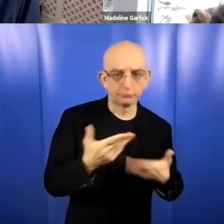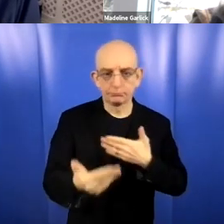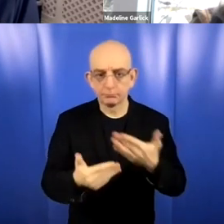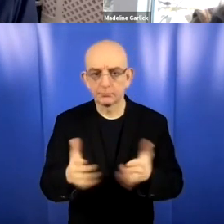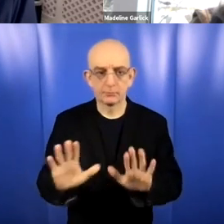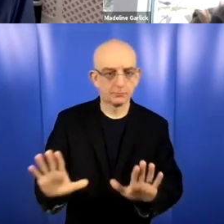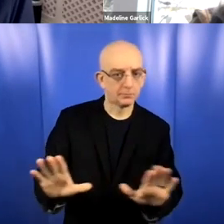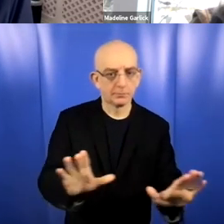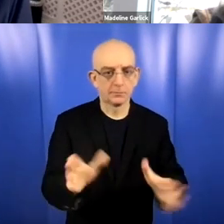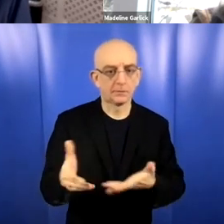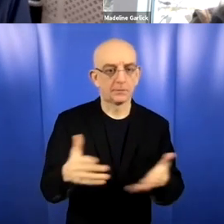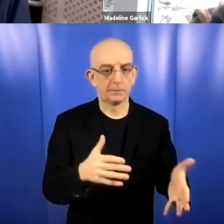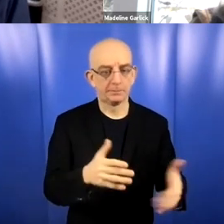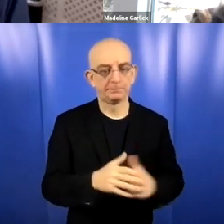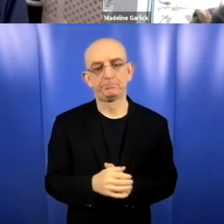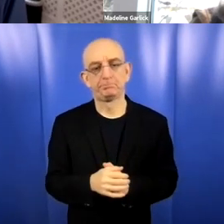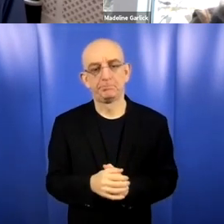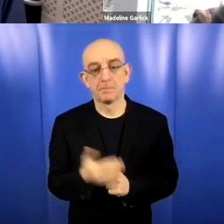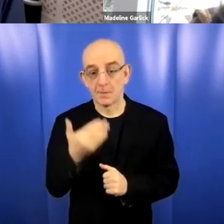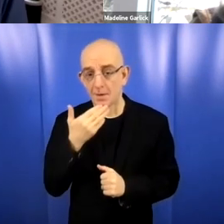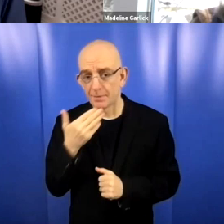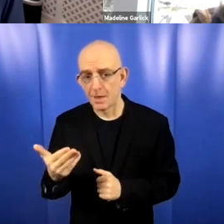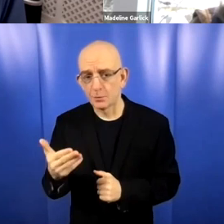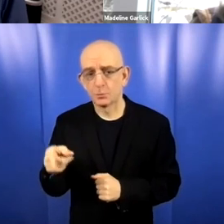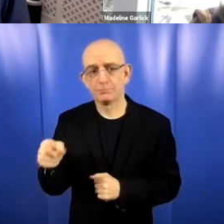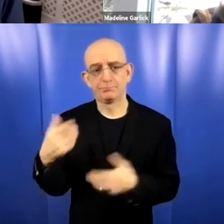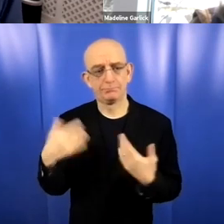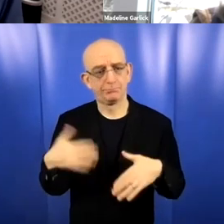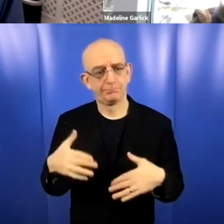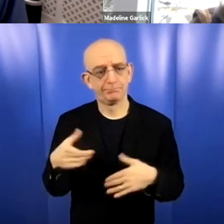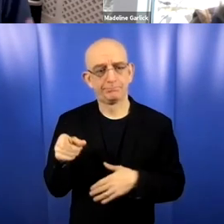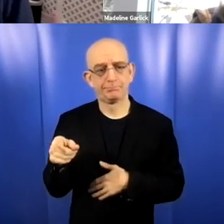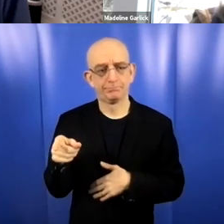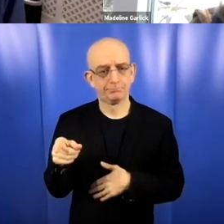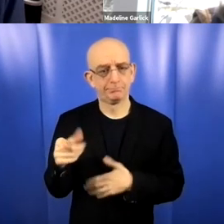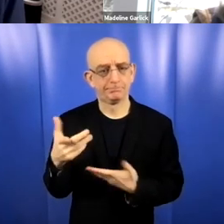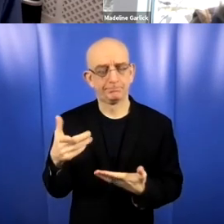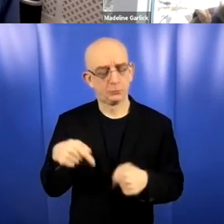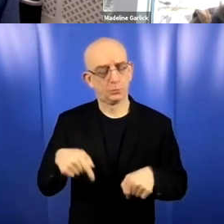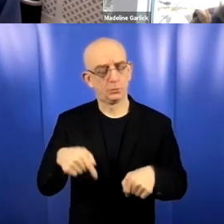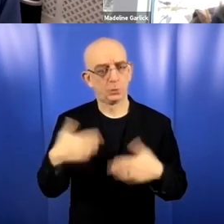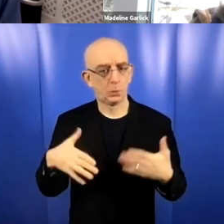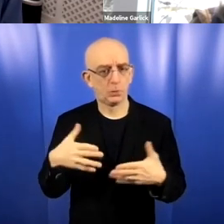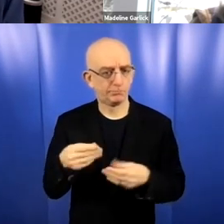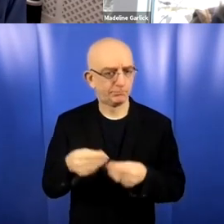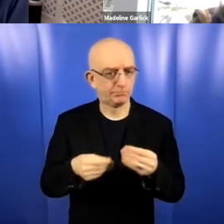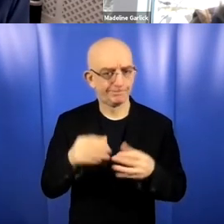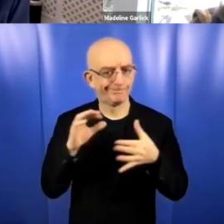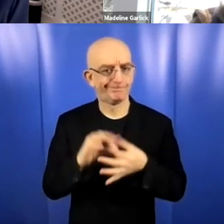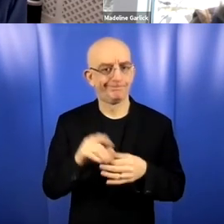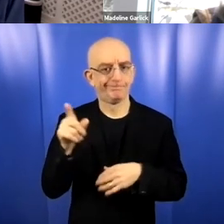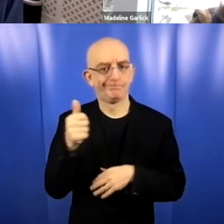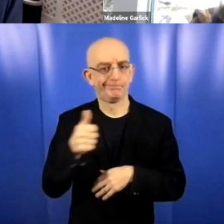been looking at for decades. Okay, so this isn't a new idea. It is part of the Global